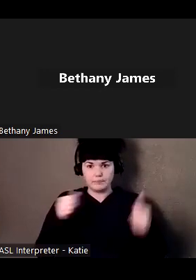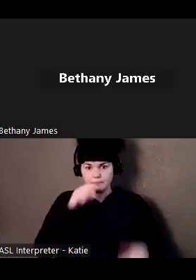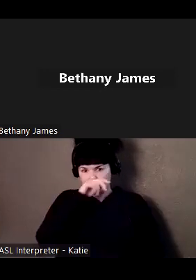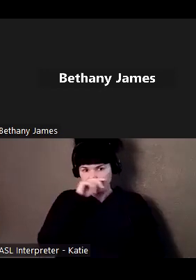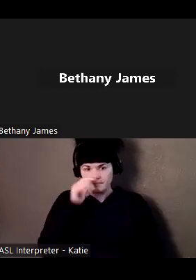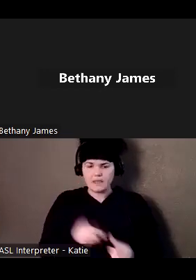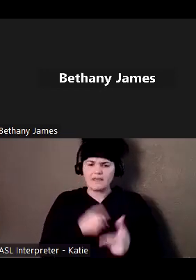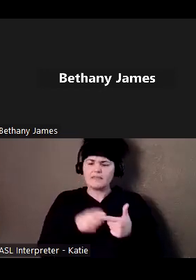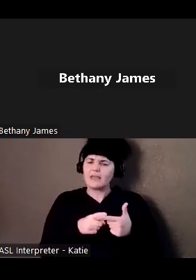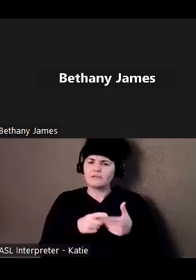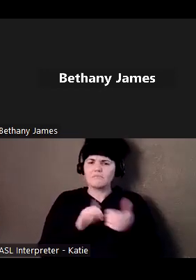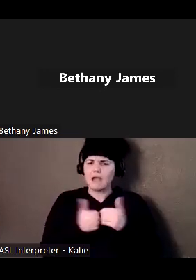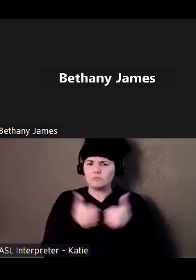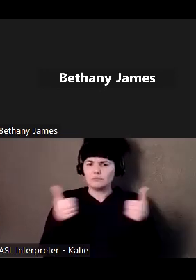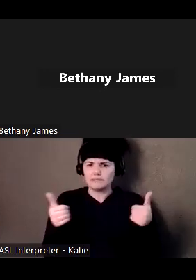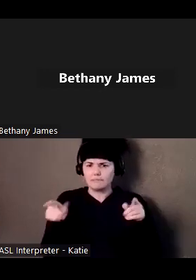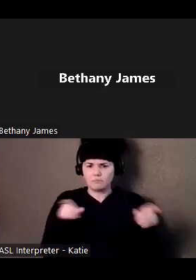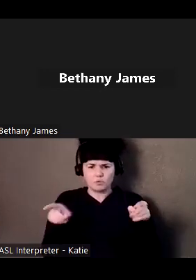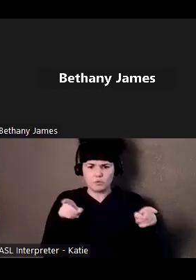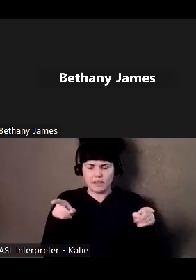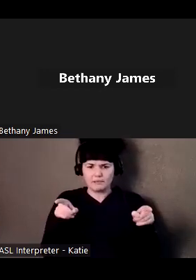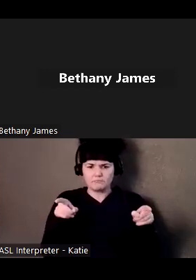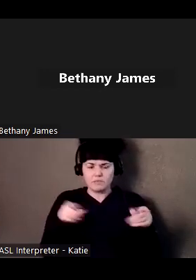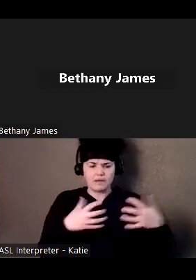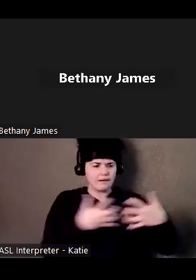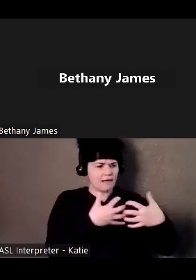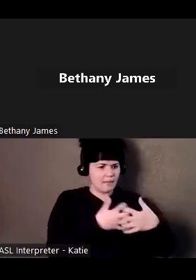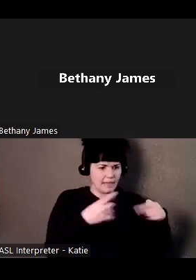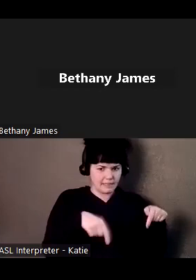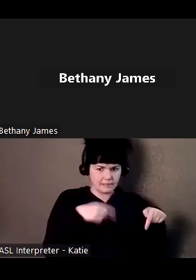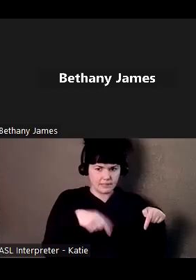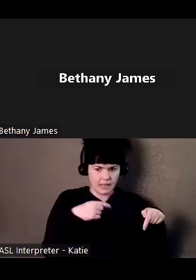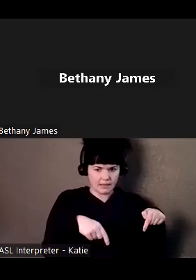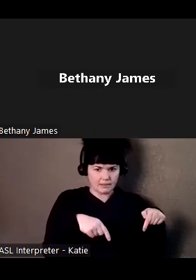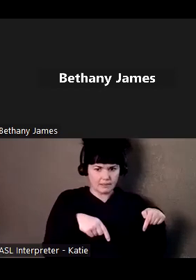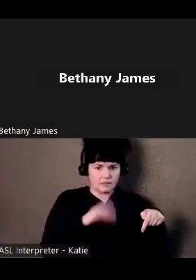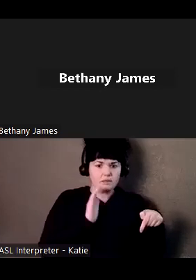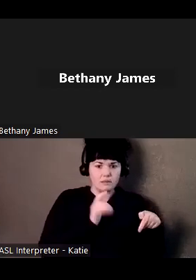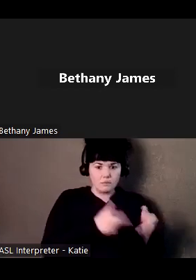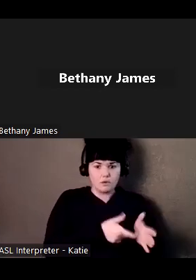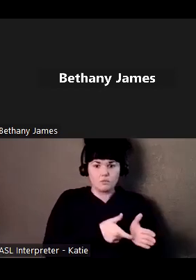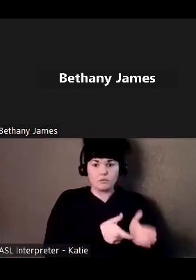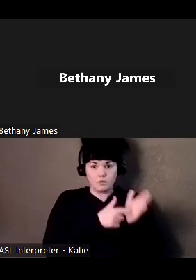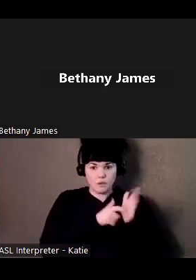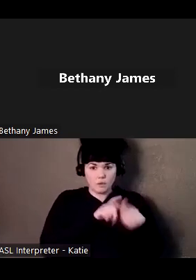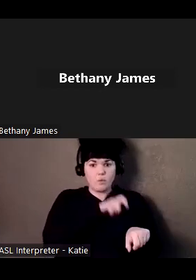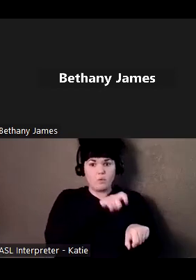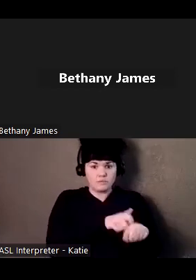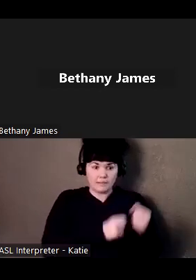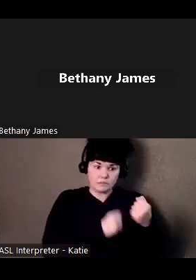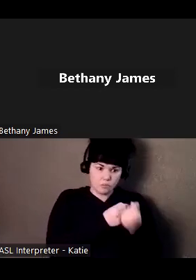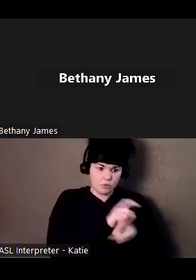line between accommodating anxiety, the anxiety that won't change or will require extensive time and support to change, and